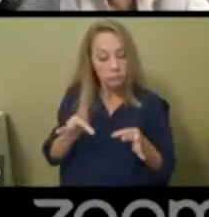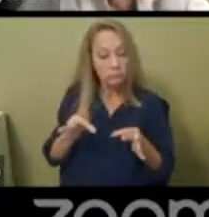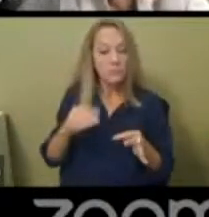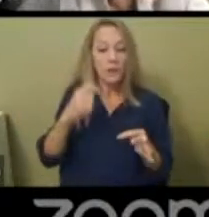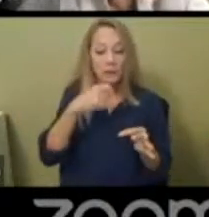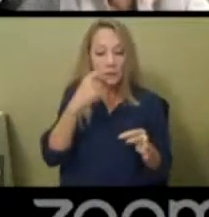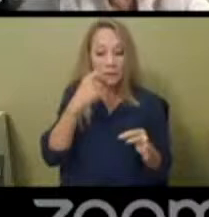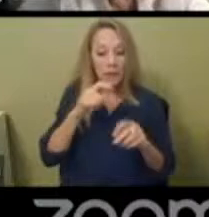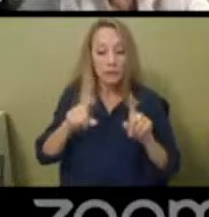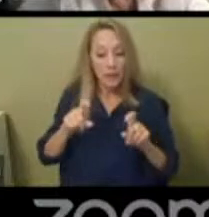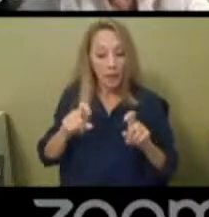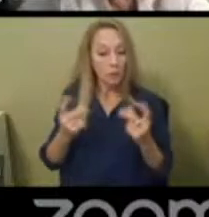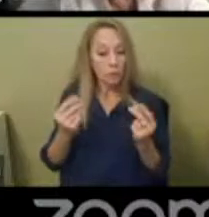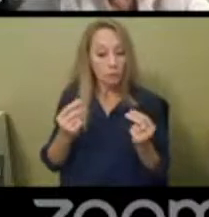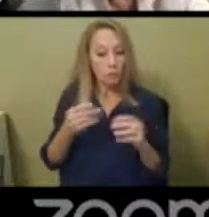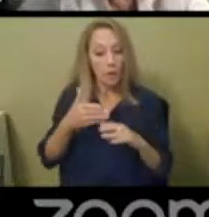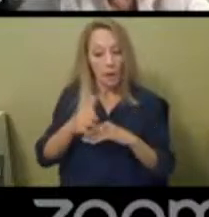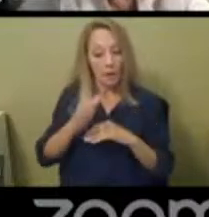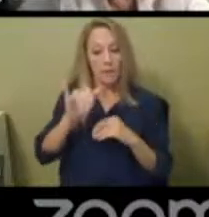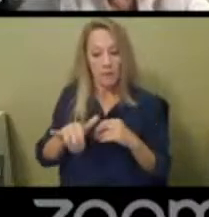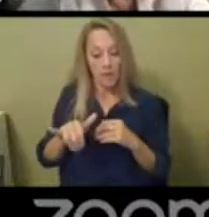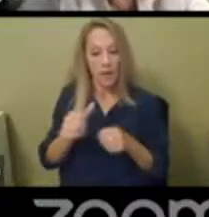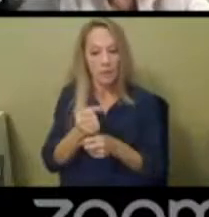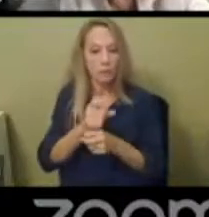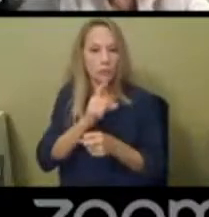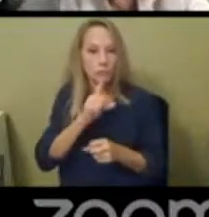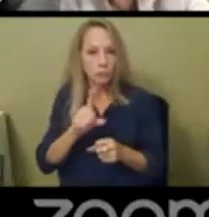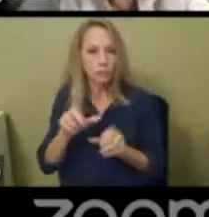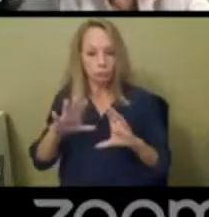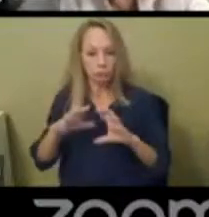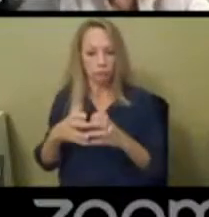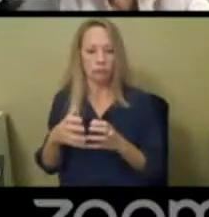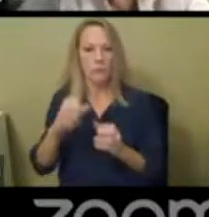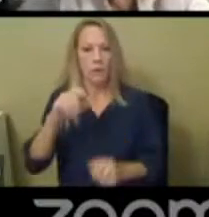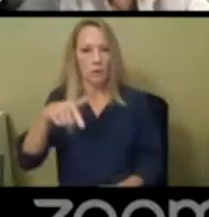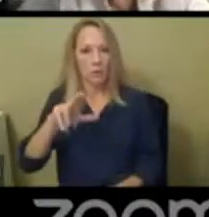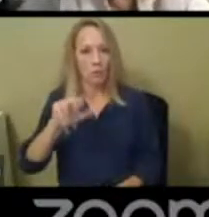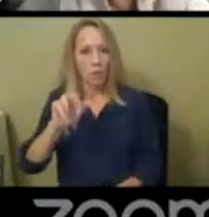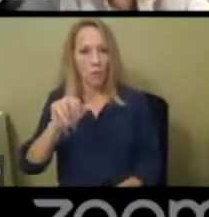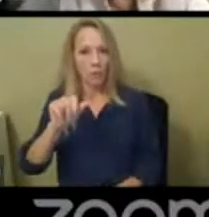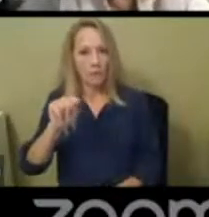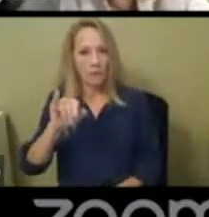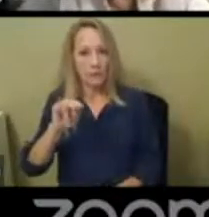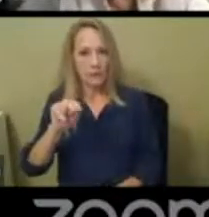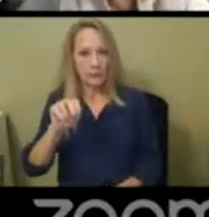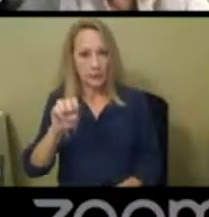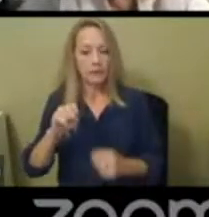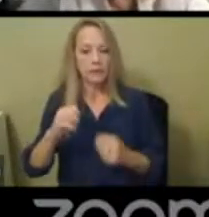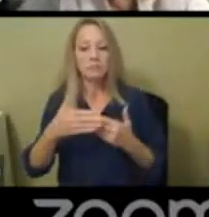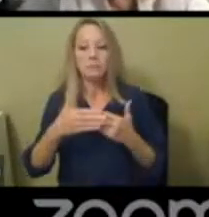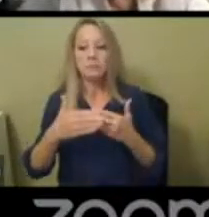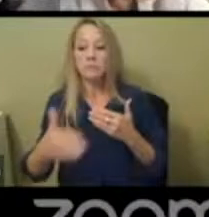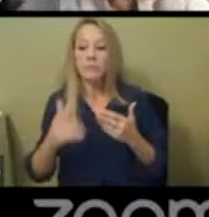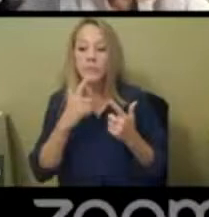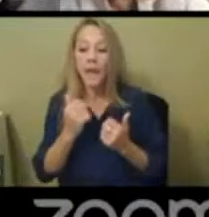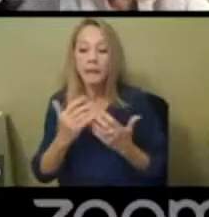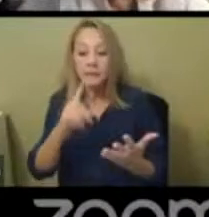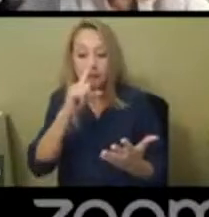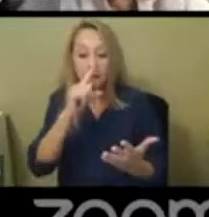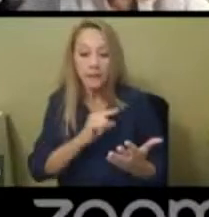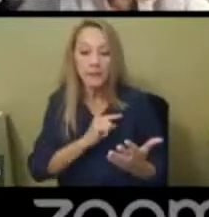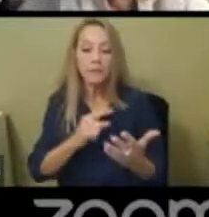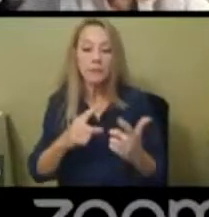is quarantine themselves until they know the results, and then make decisions about what they do for Thanksgiving and going home